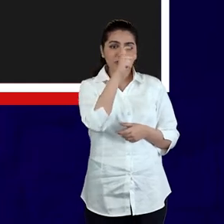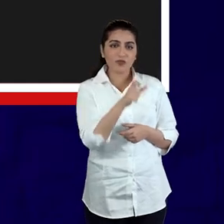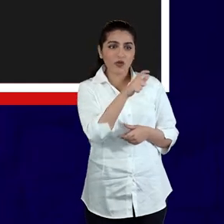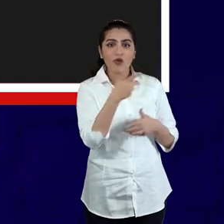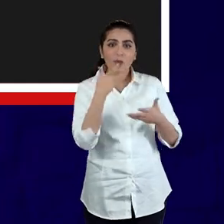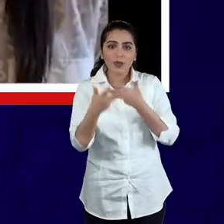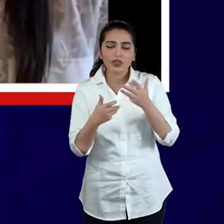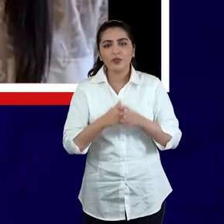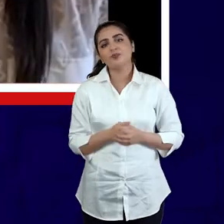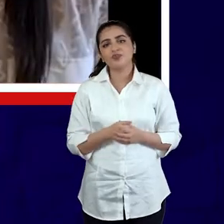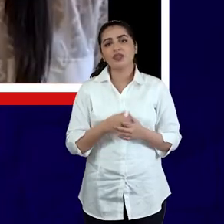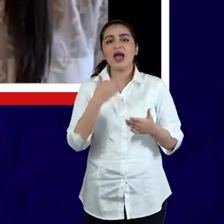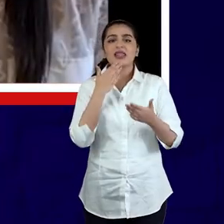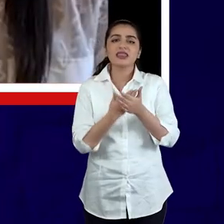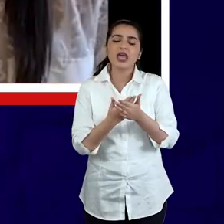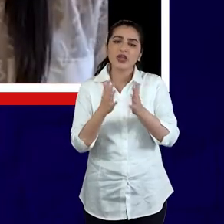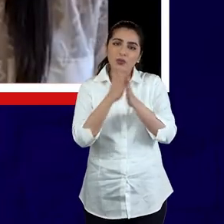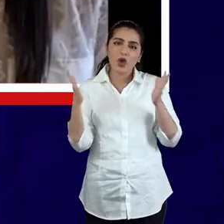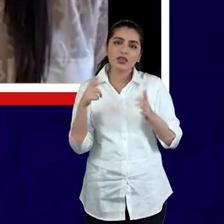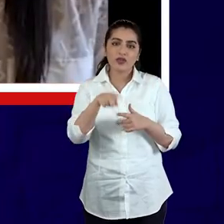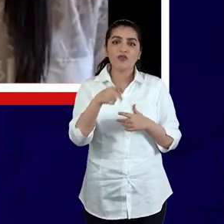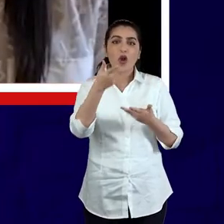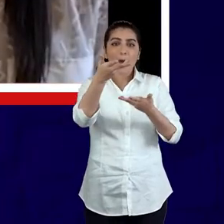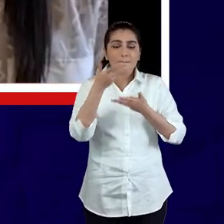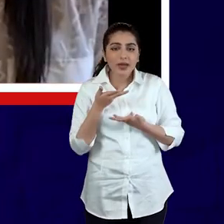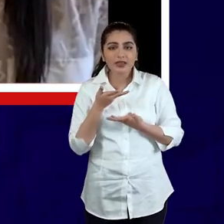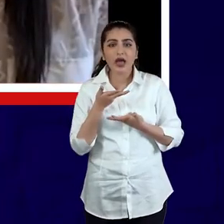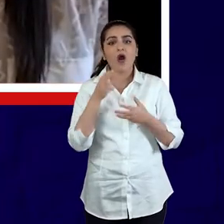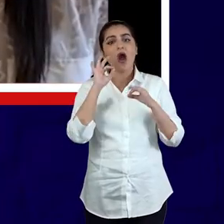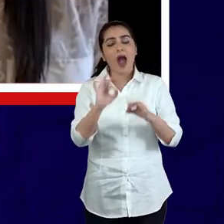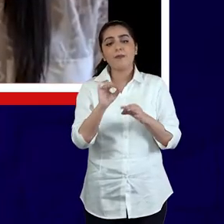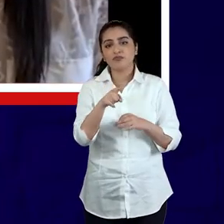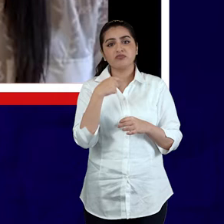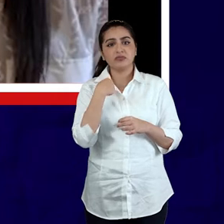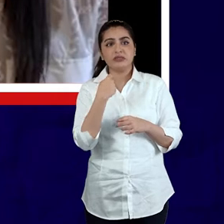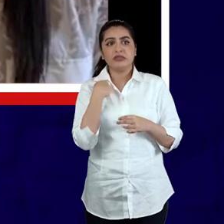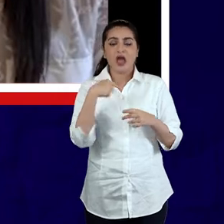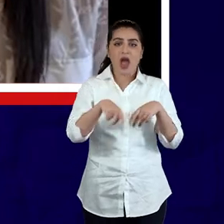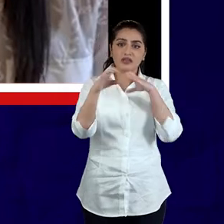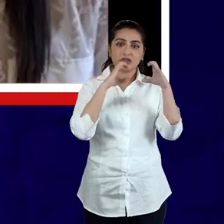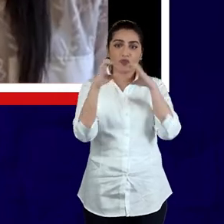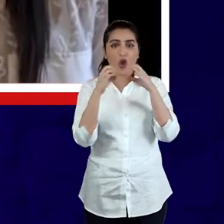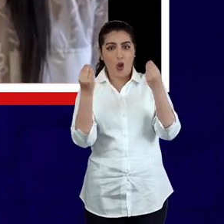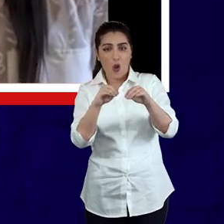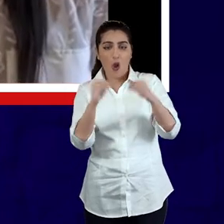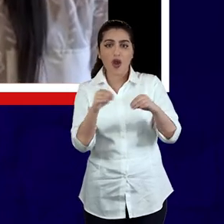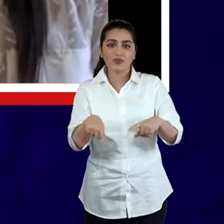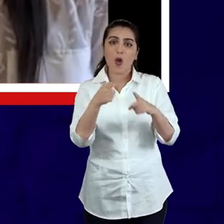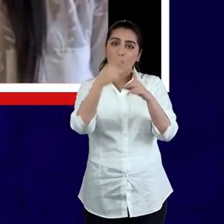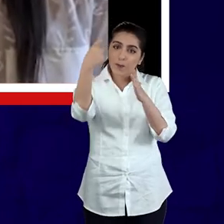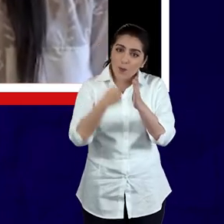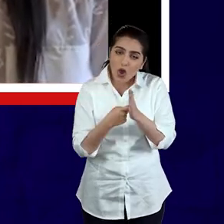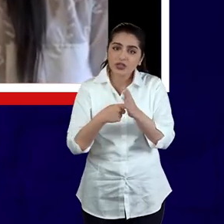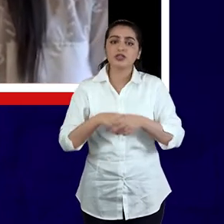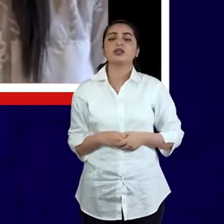drive, actually. Well, thank you so much, Pavinda. It's just lovely to be able to talk to you here. And, you know, we've discussed so many things with the